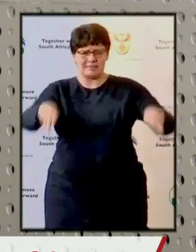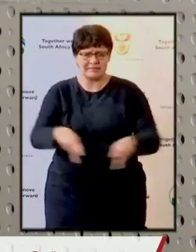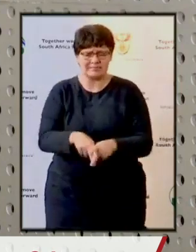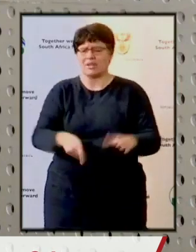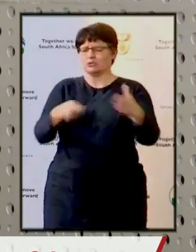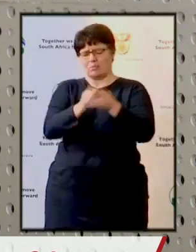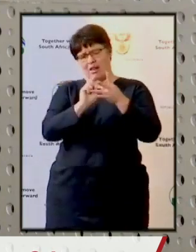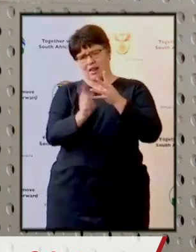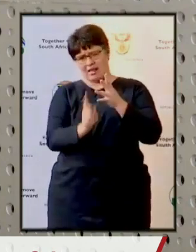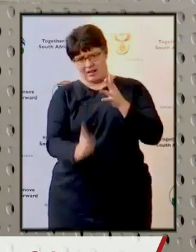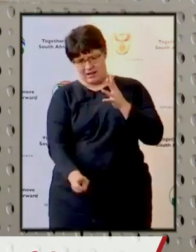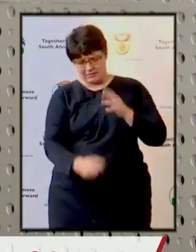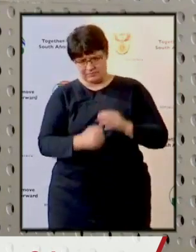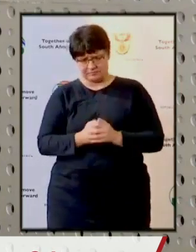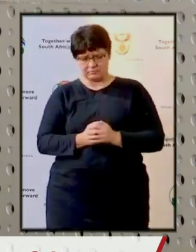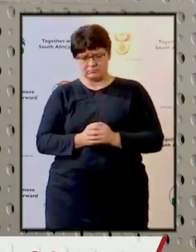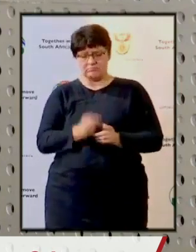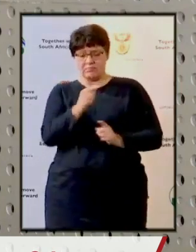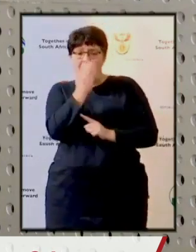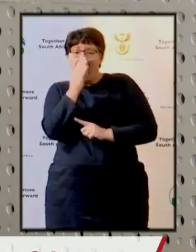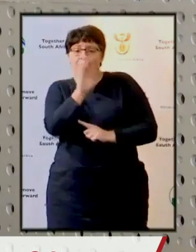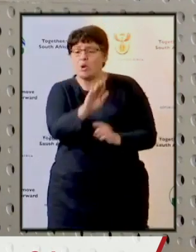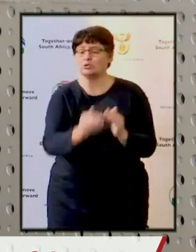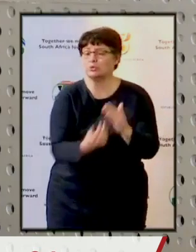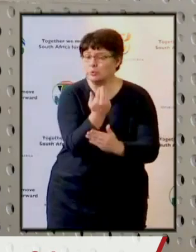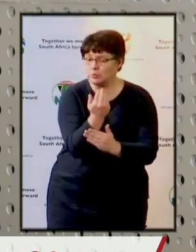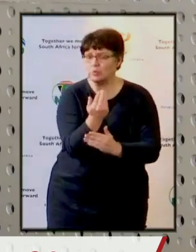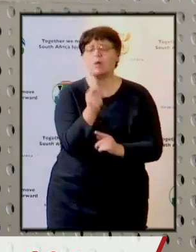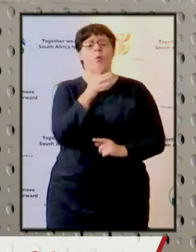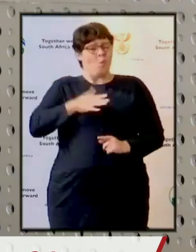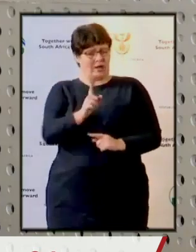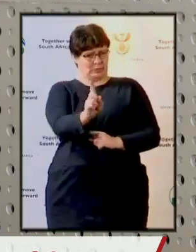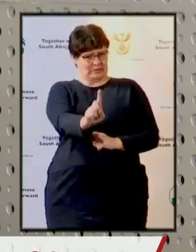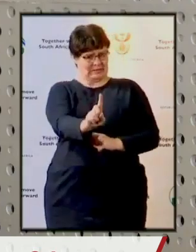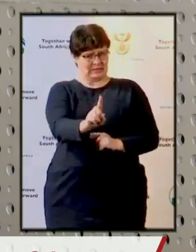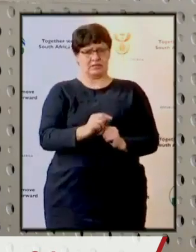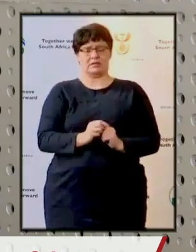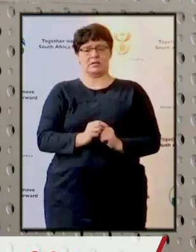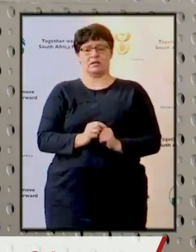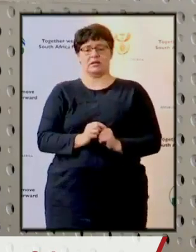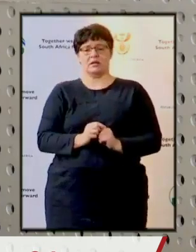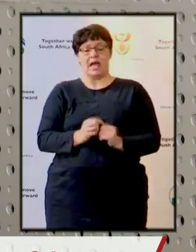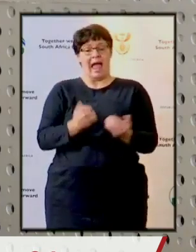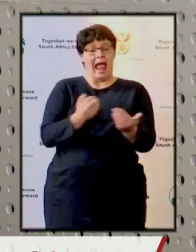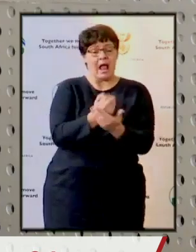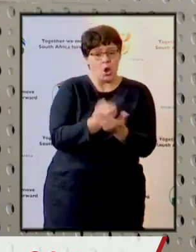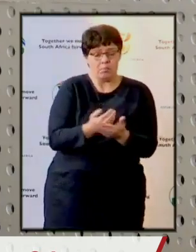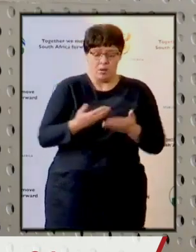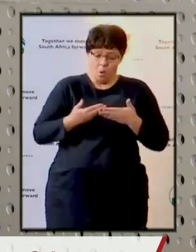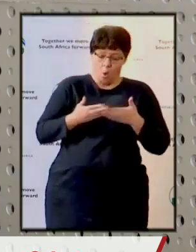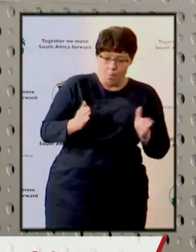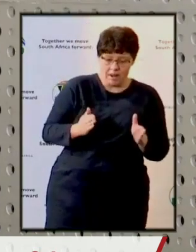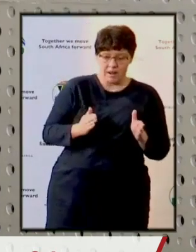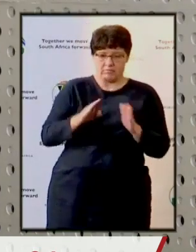The purpose of the new approach is to align or balance the level of openness in the economy